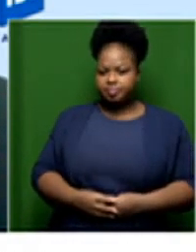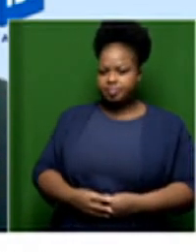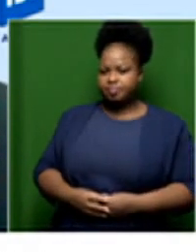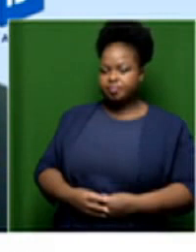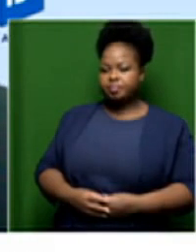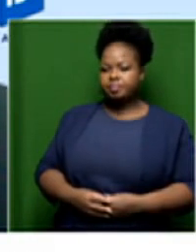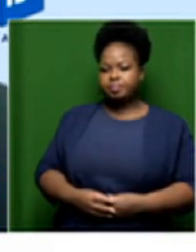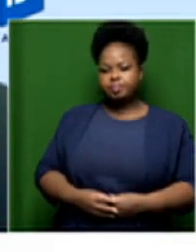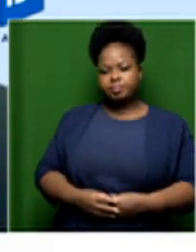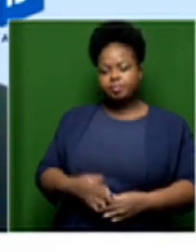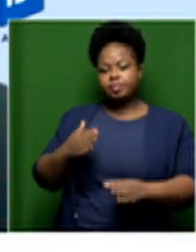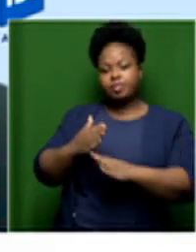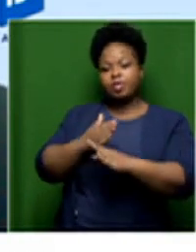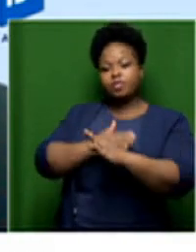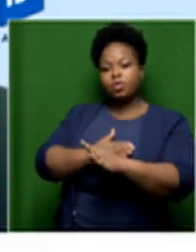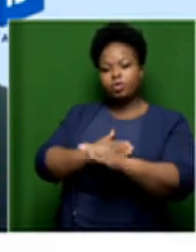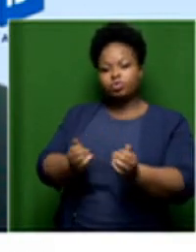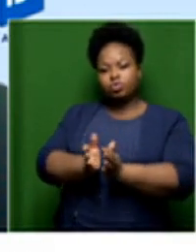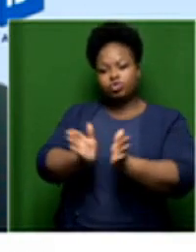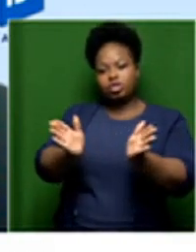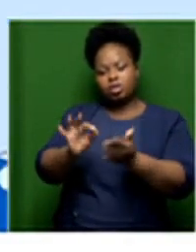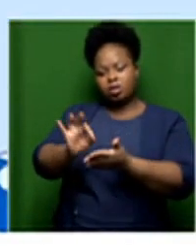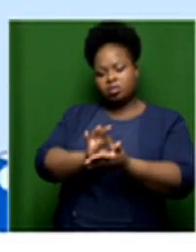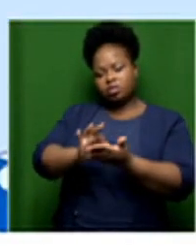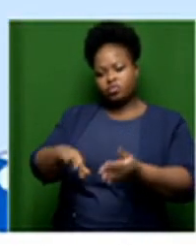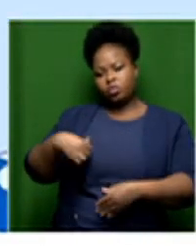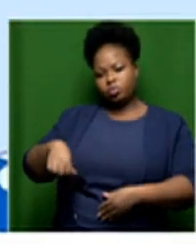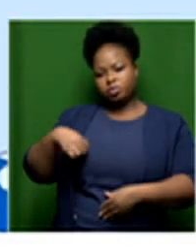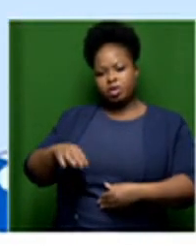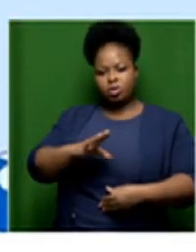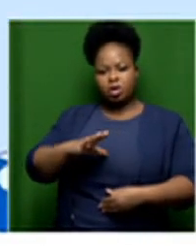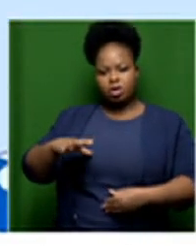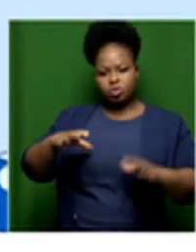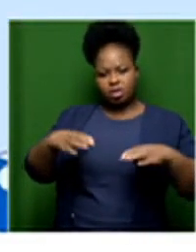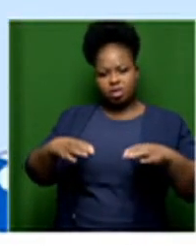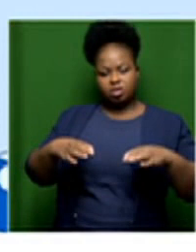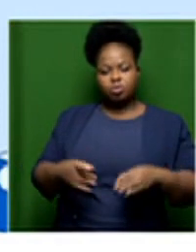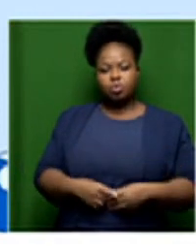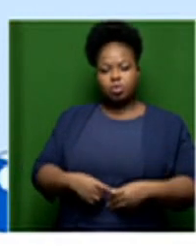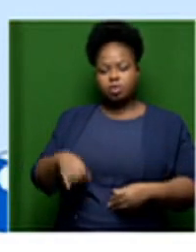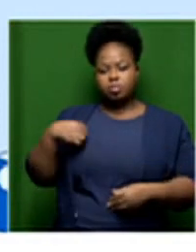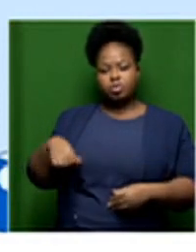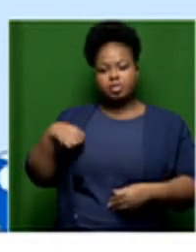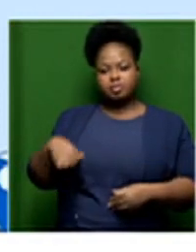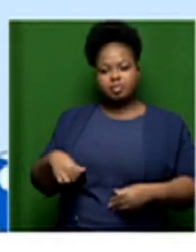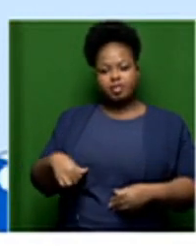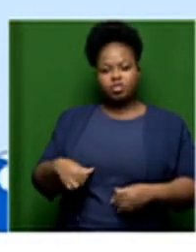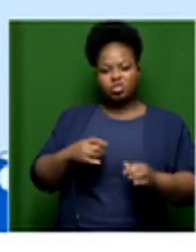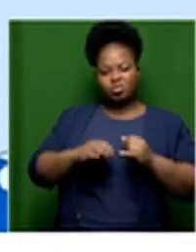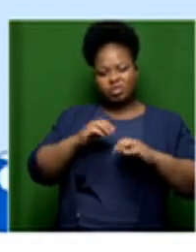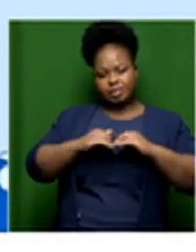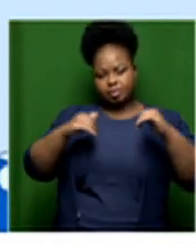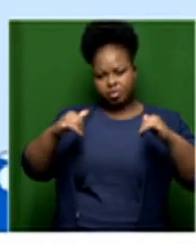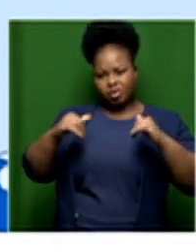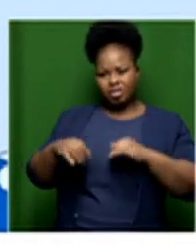Ahead of each general election of municipal councils, the Municipal Demarcation Board, which is a separate